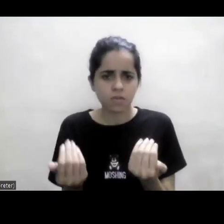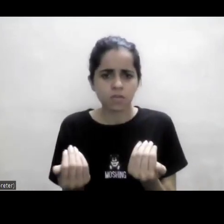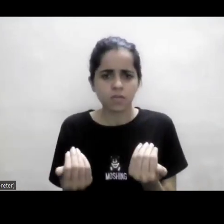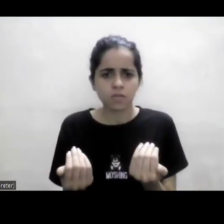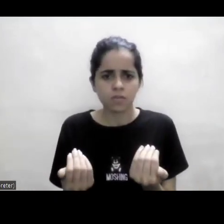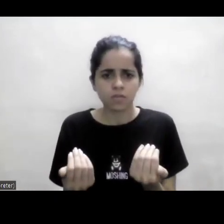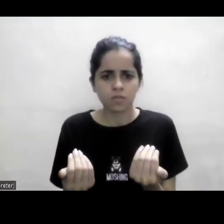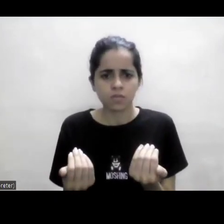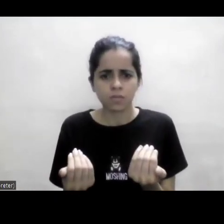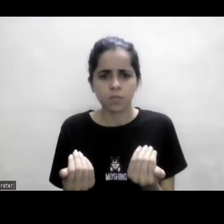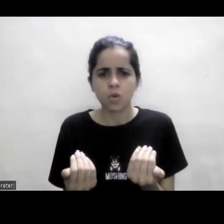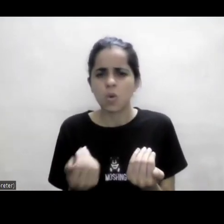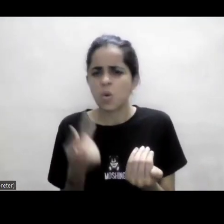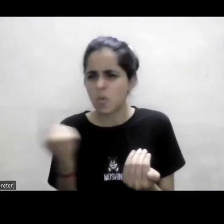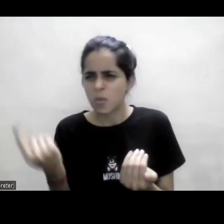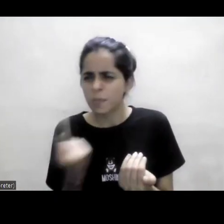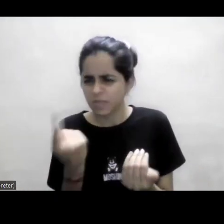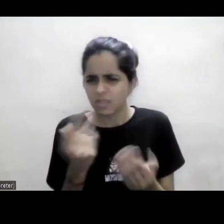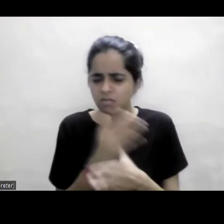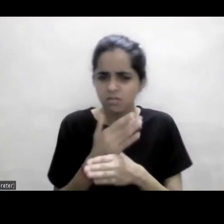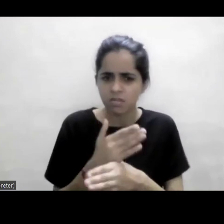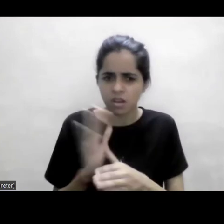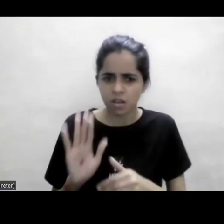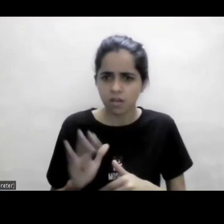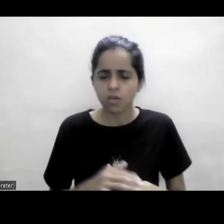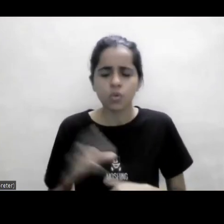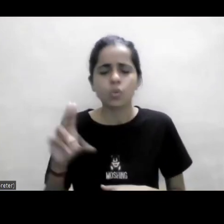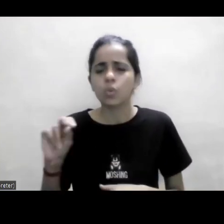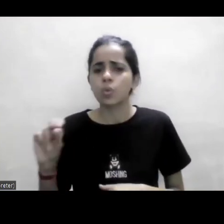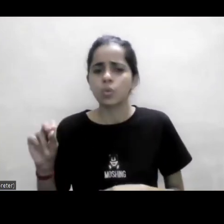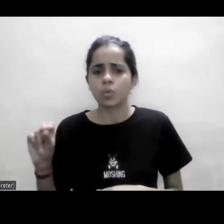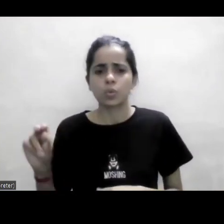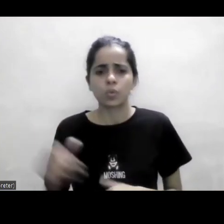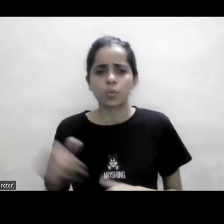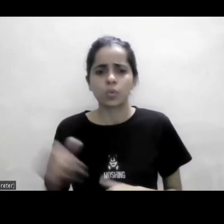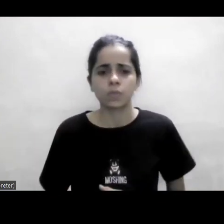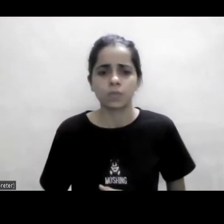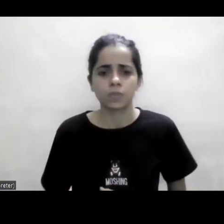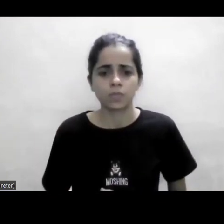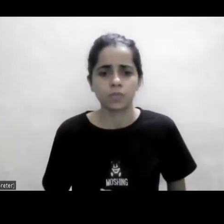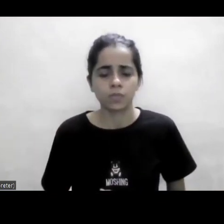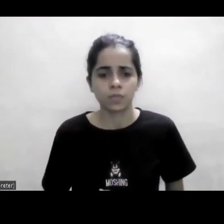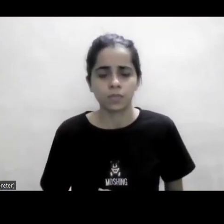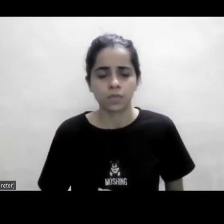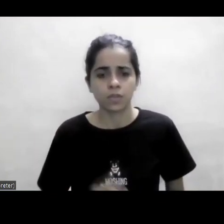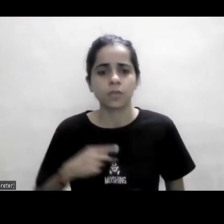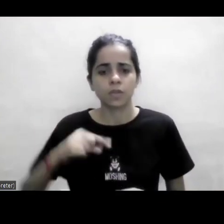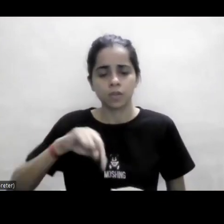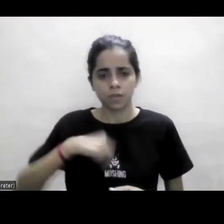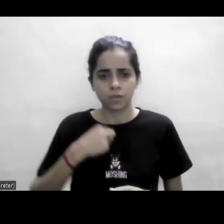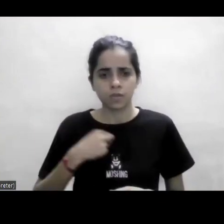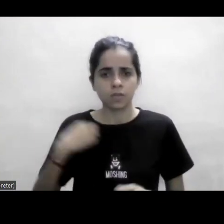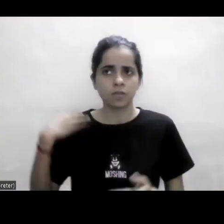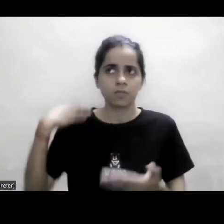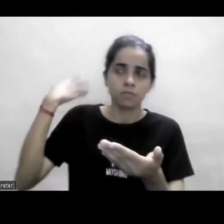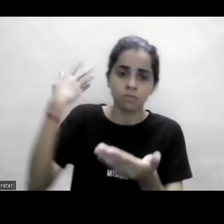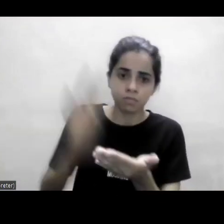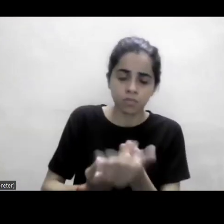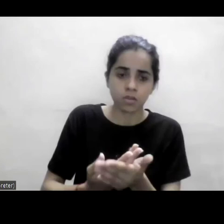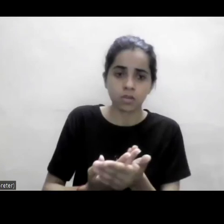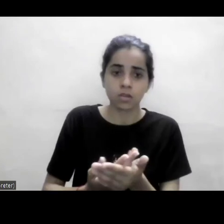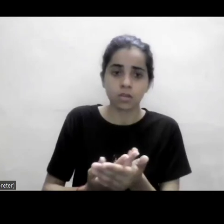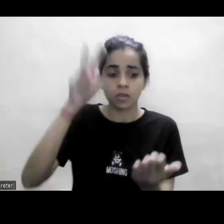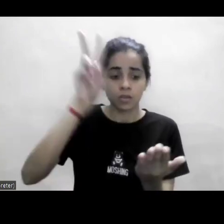was it shared by one of us? No. Okay. It was something where I came across the